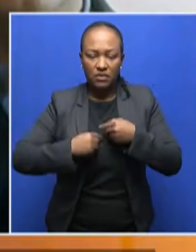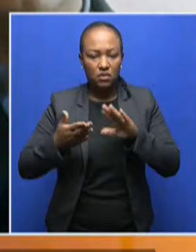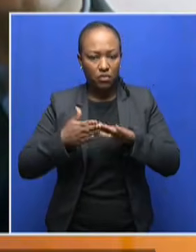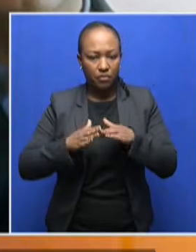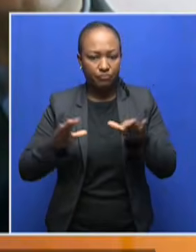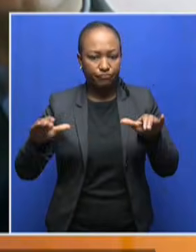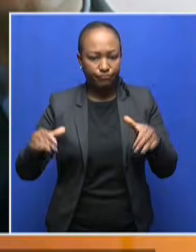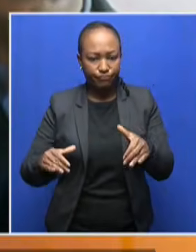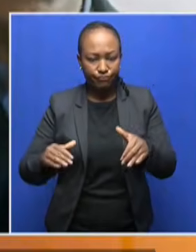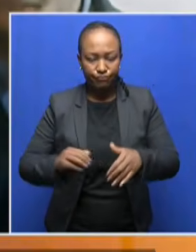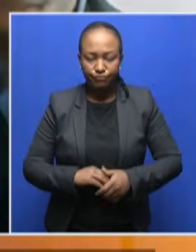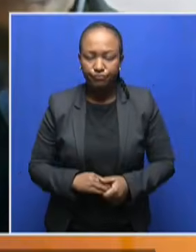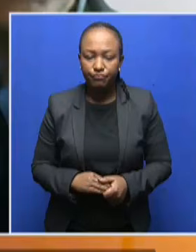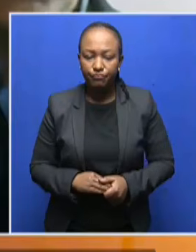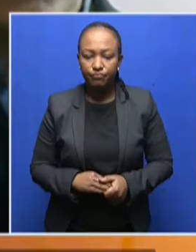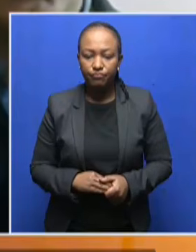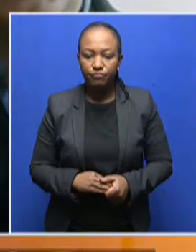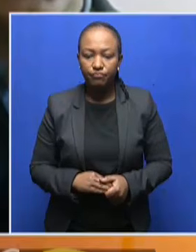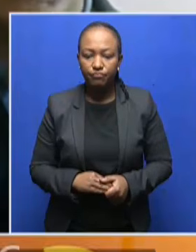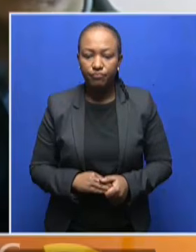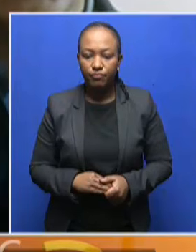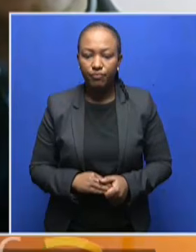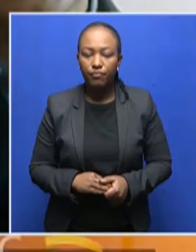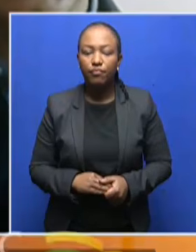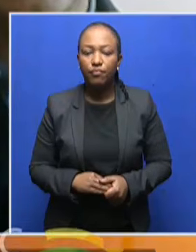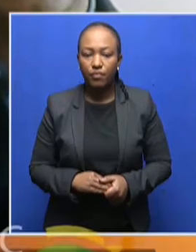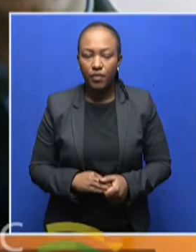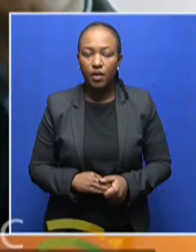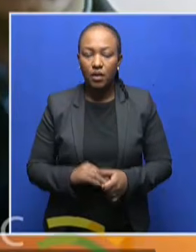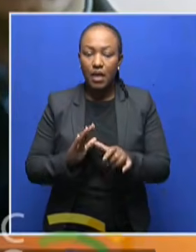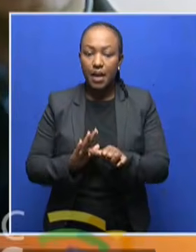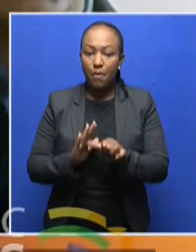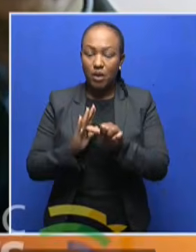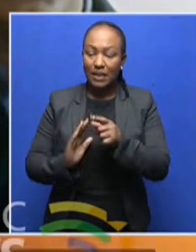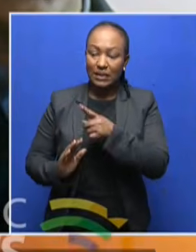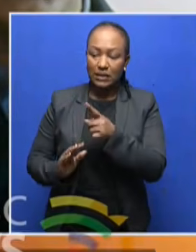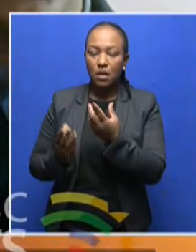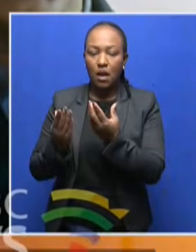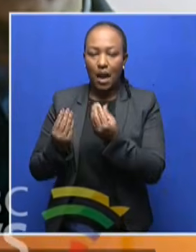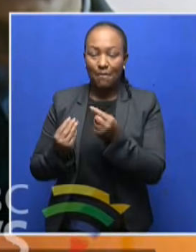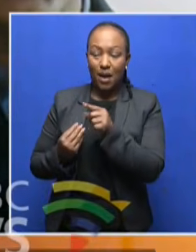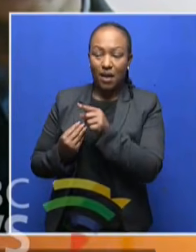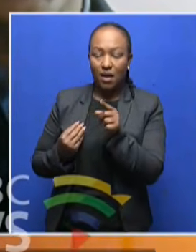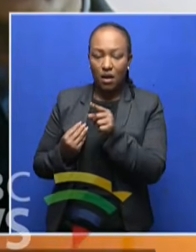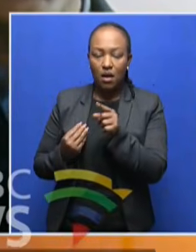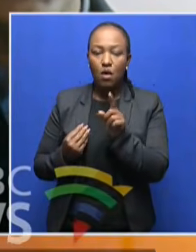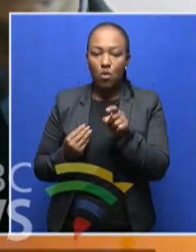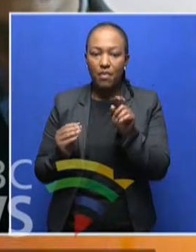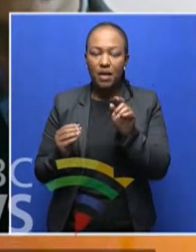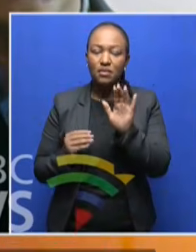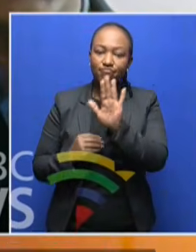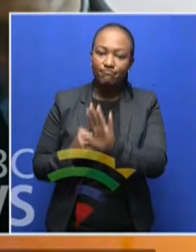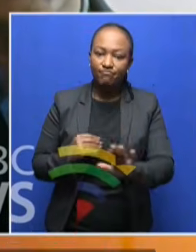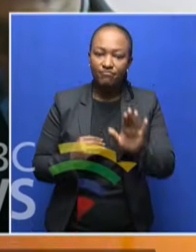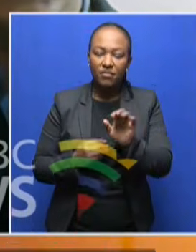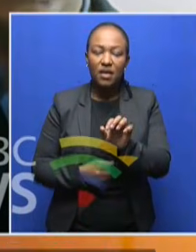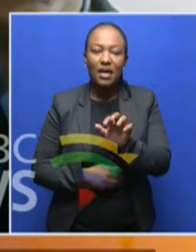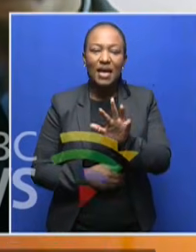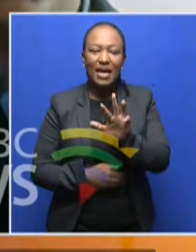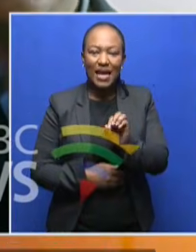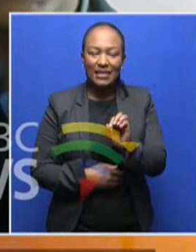society? Yeah, and I think those are important figures. And to put it into context, the benchmark is that we should be getting 90%